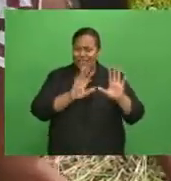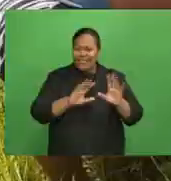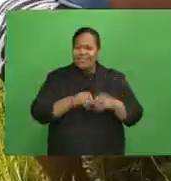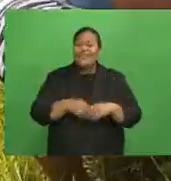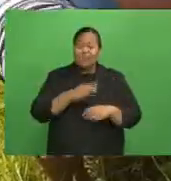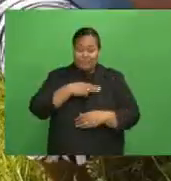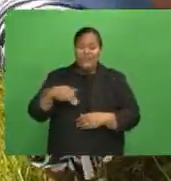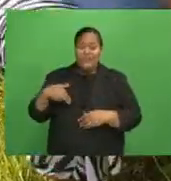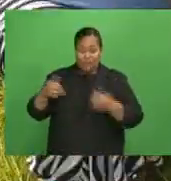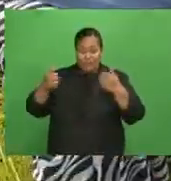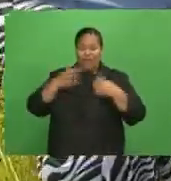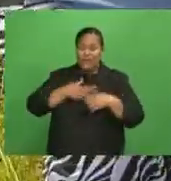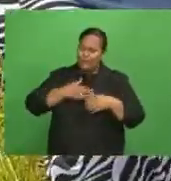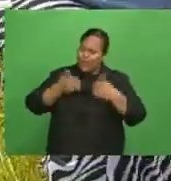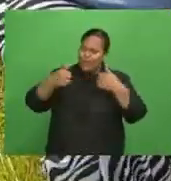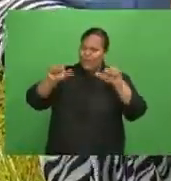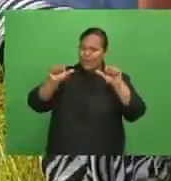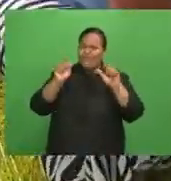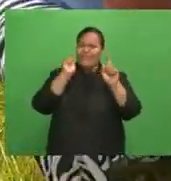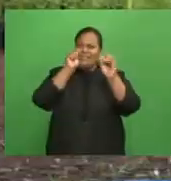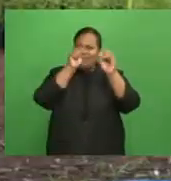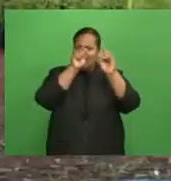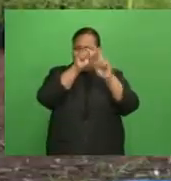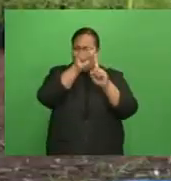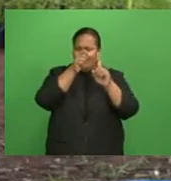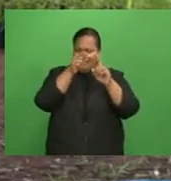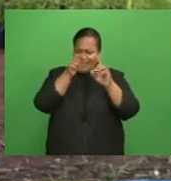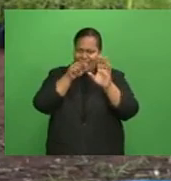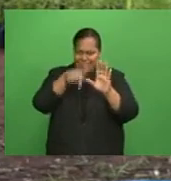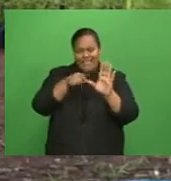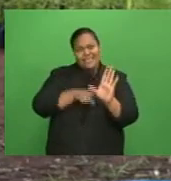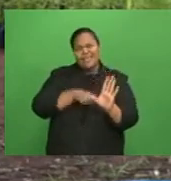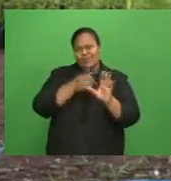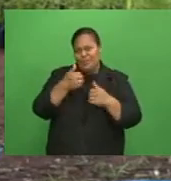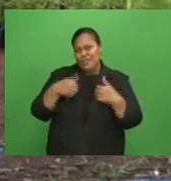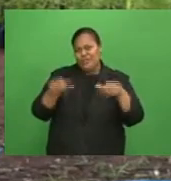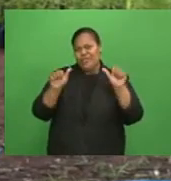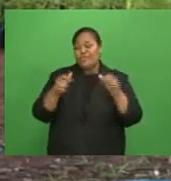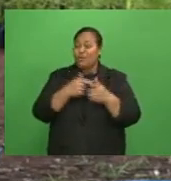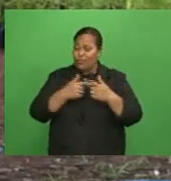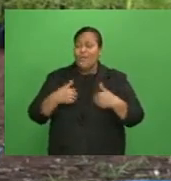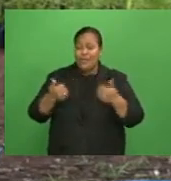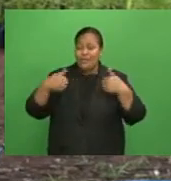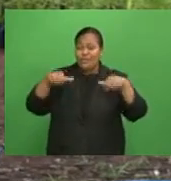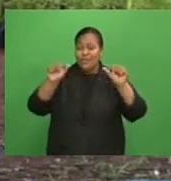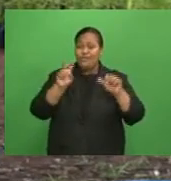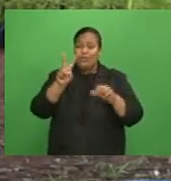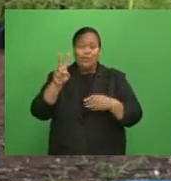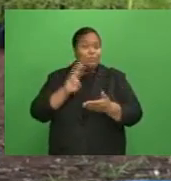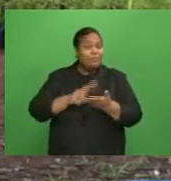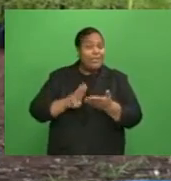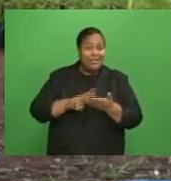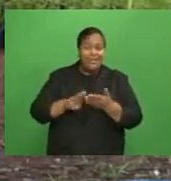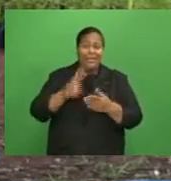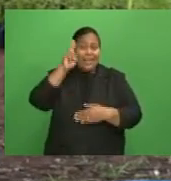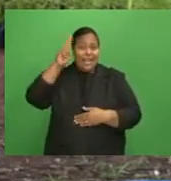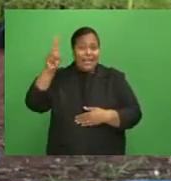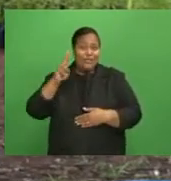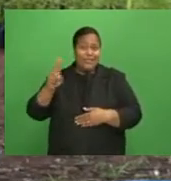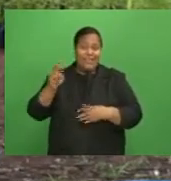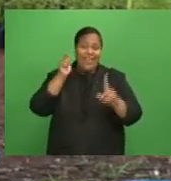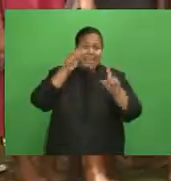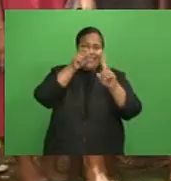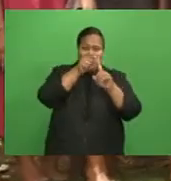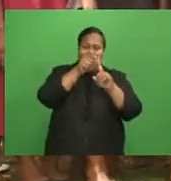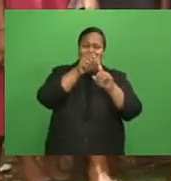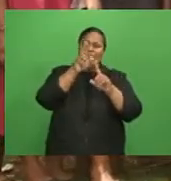achieving its tree planting target this year. We will achieve our 2 million trees national target set for